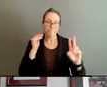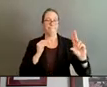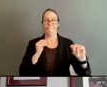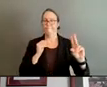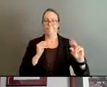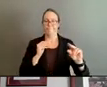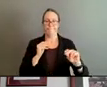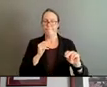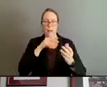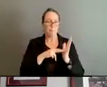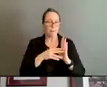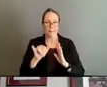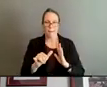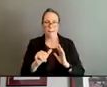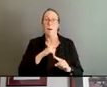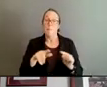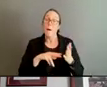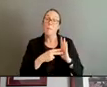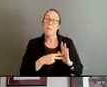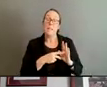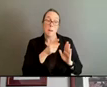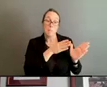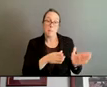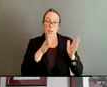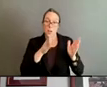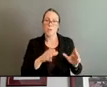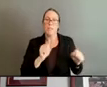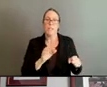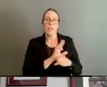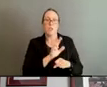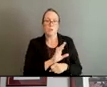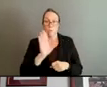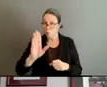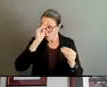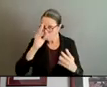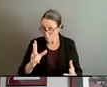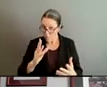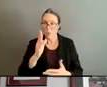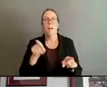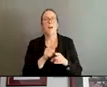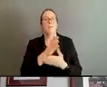that emergency planners can utilize in all phases of the storm response.